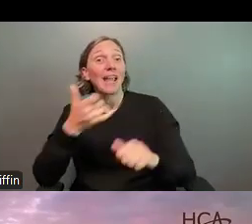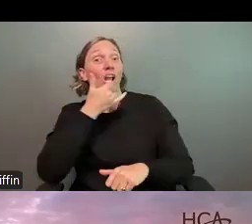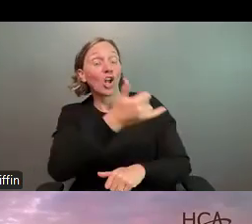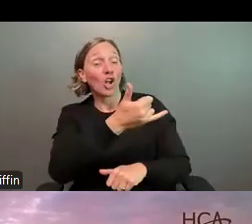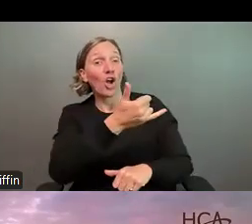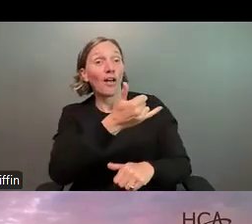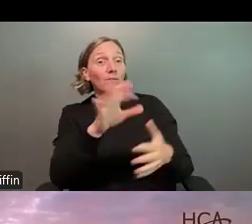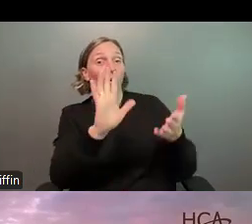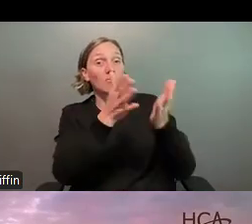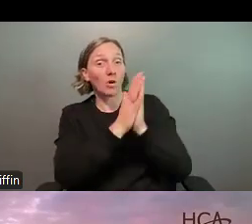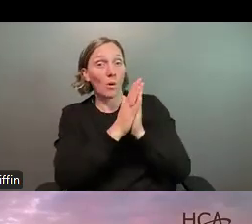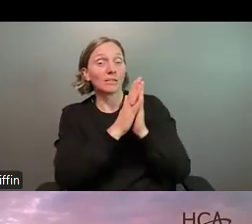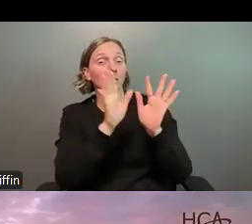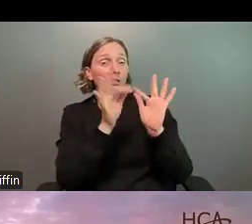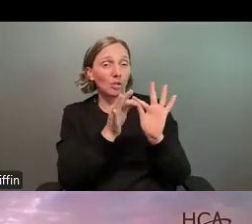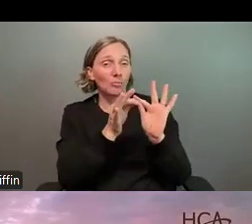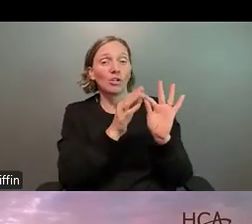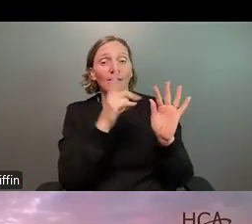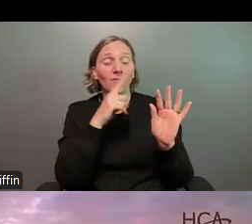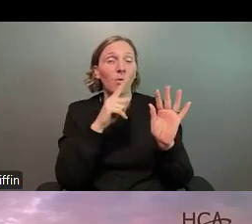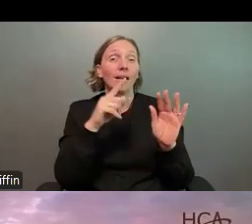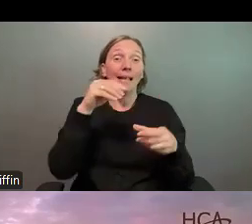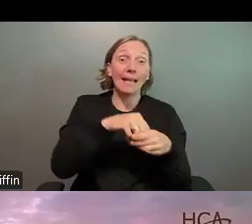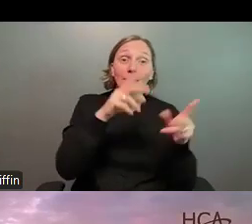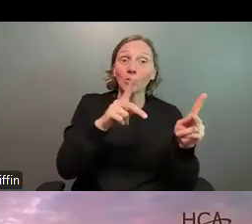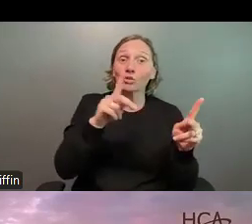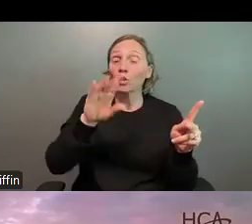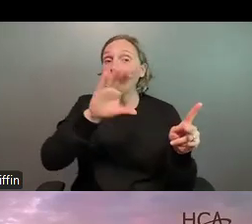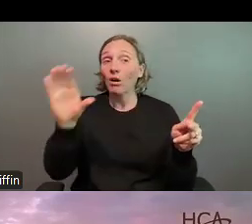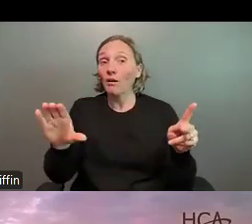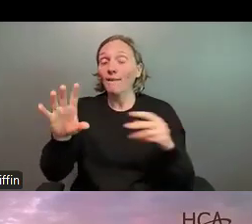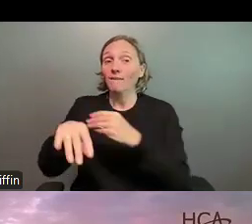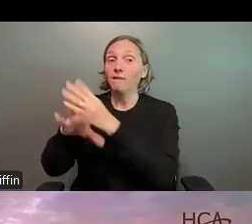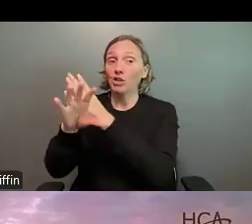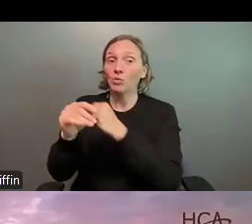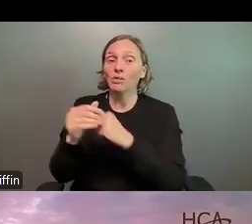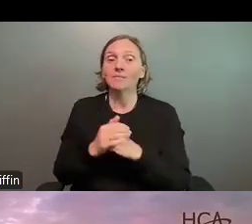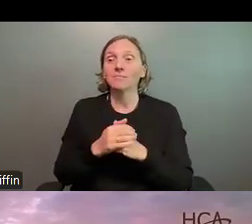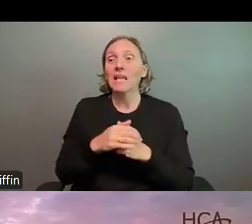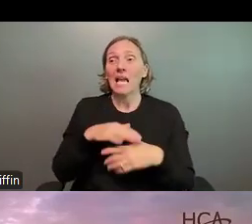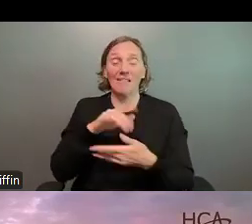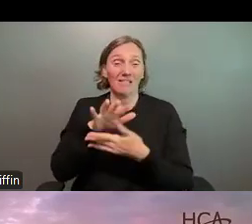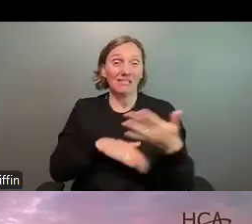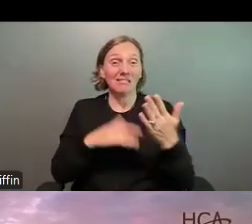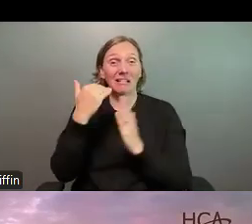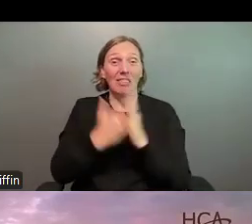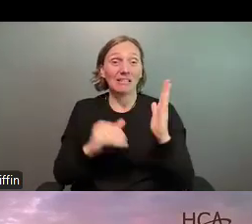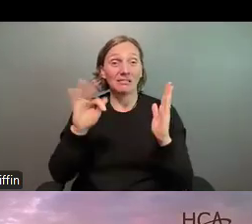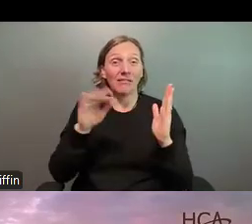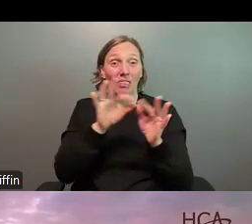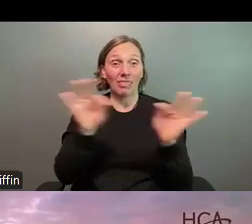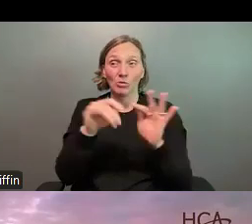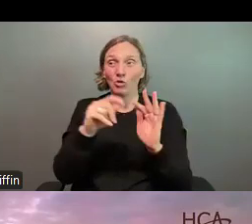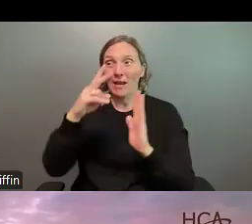Apple Health Expansion members, both virtual and in-person services. This is, I want to call out a list of languages that we've recently added